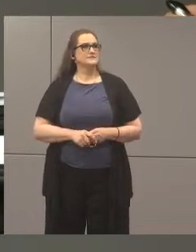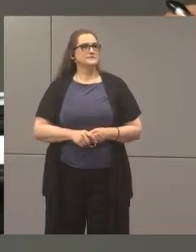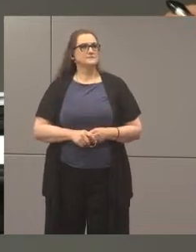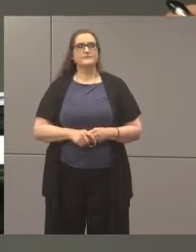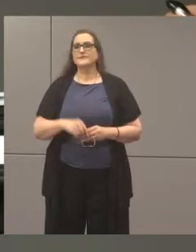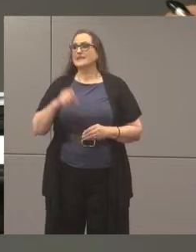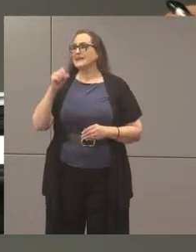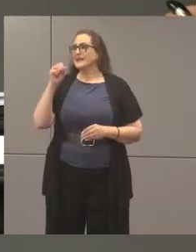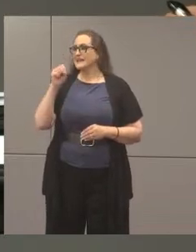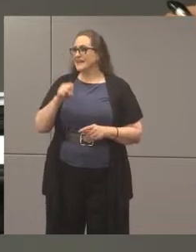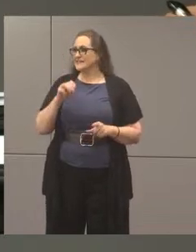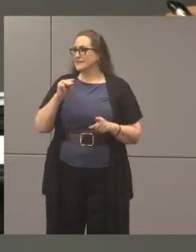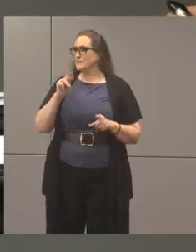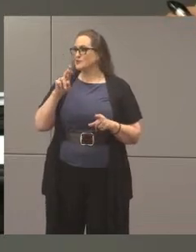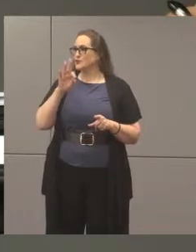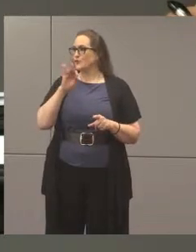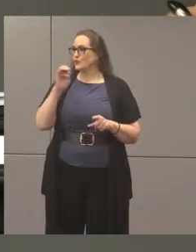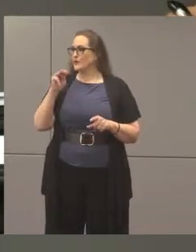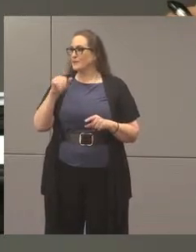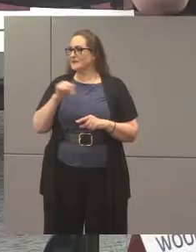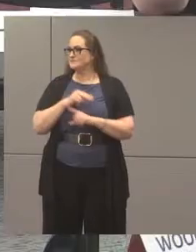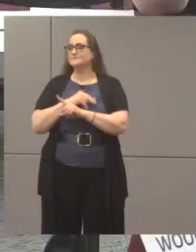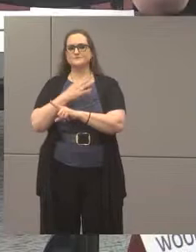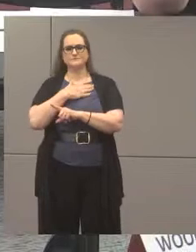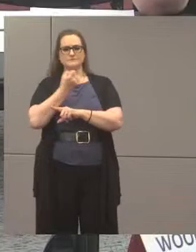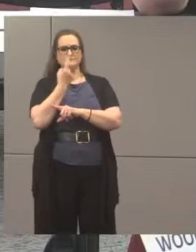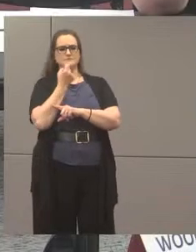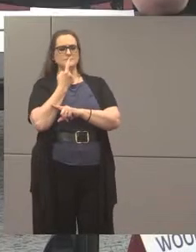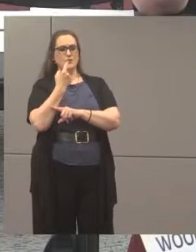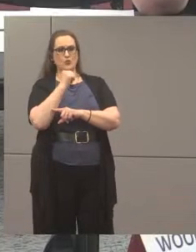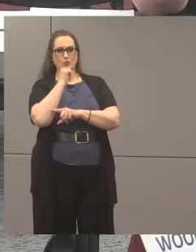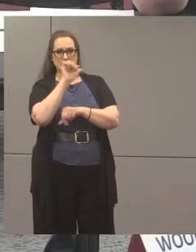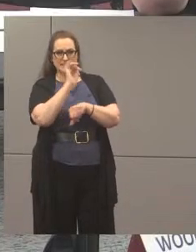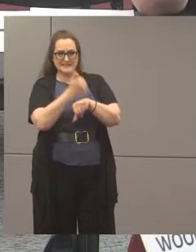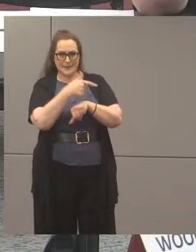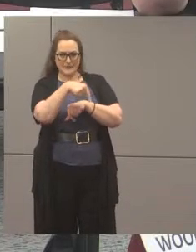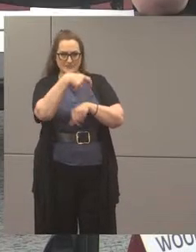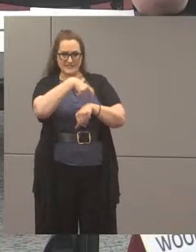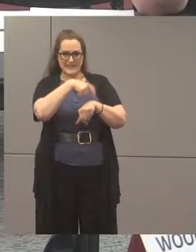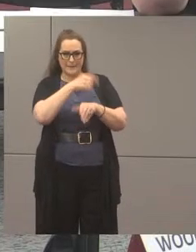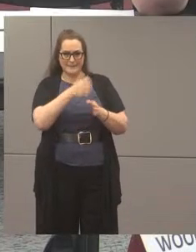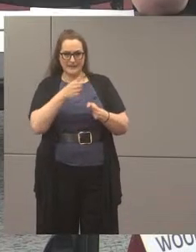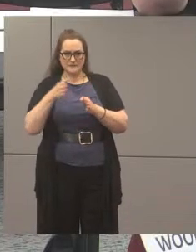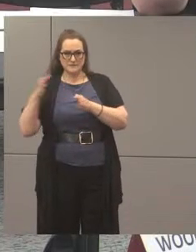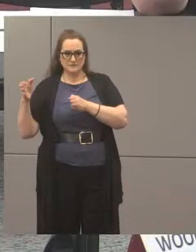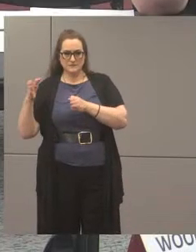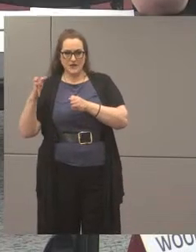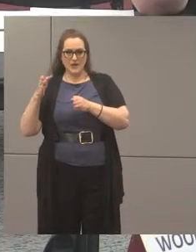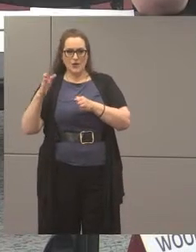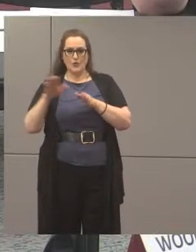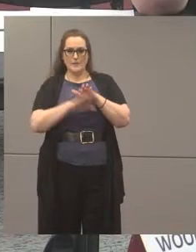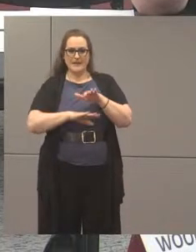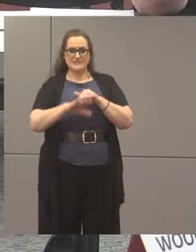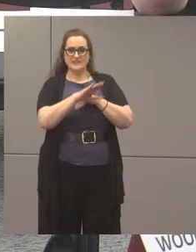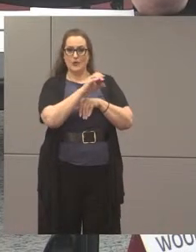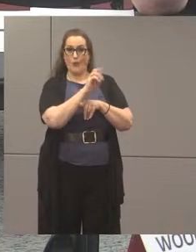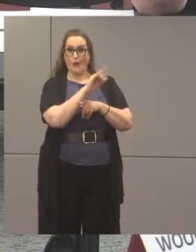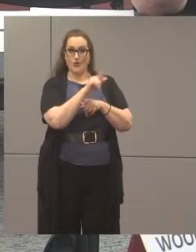Yes, Mr. Freeman? So from what I gather, we didn't establish these timelines. We basically were told by Oracle,